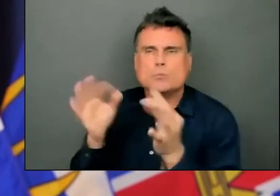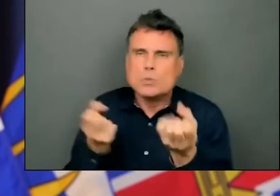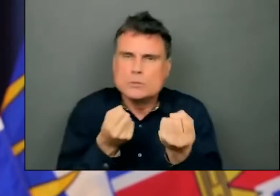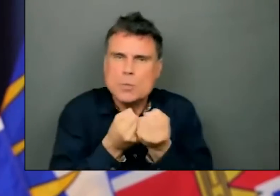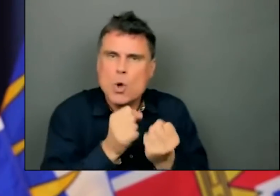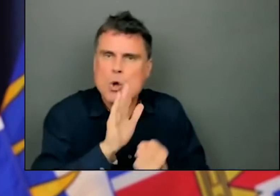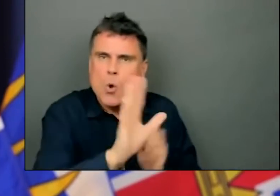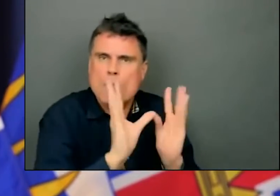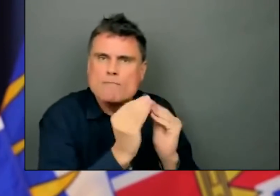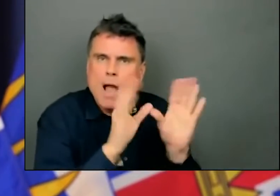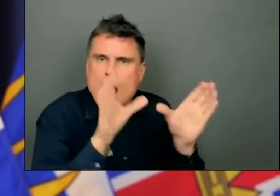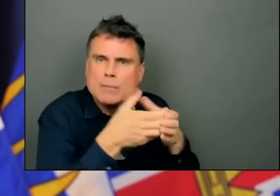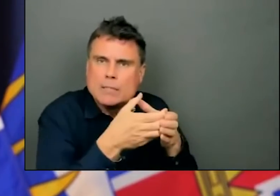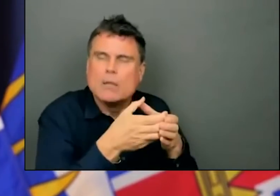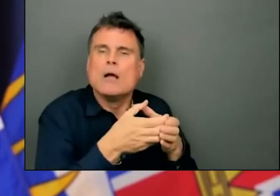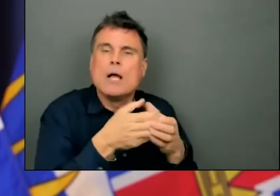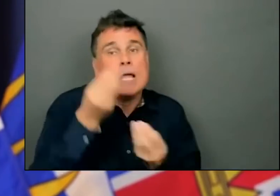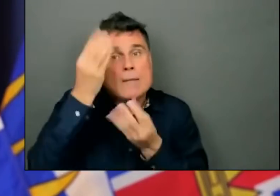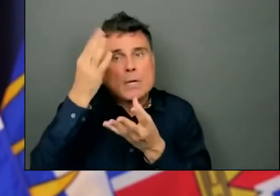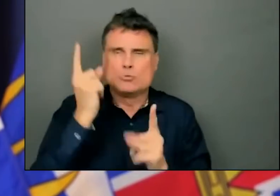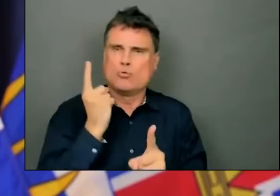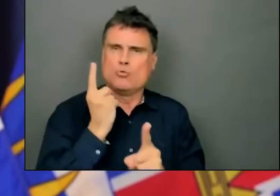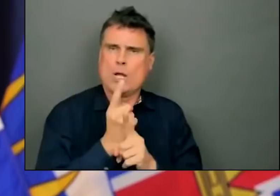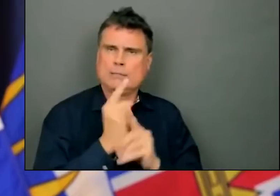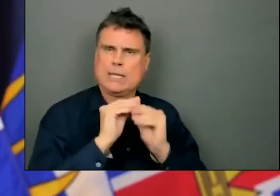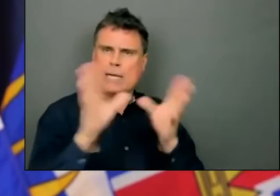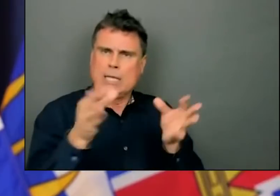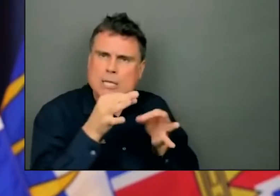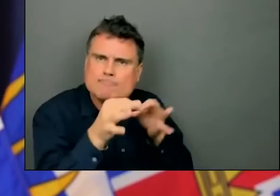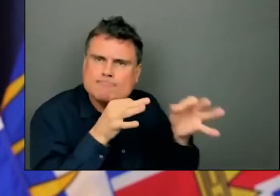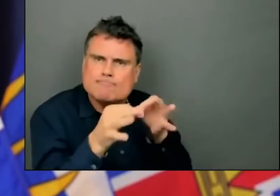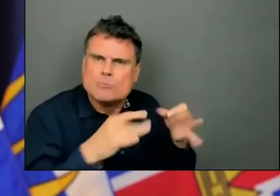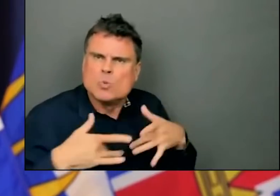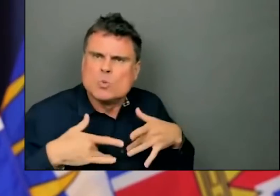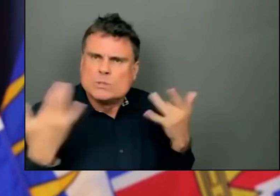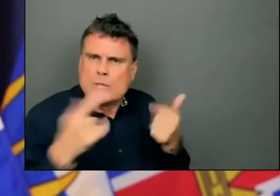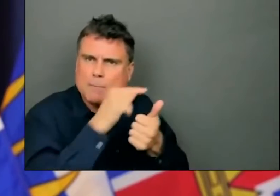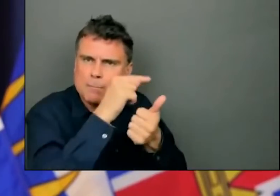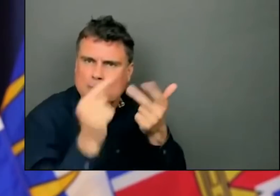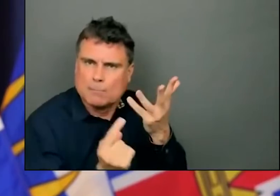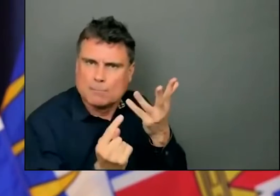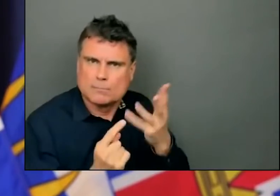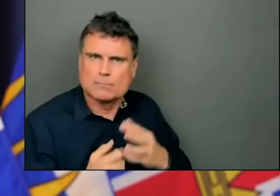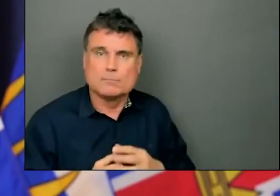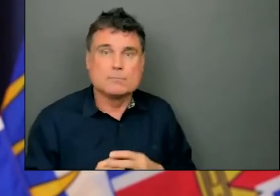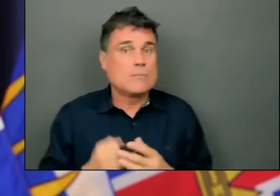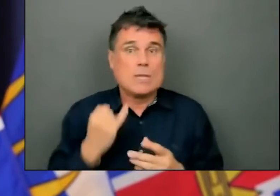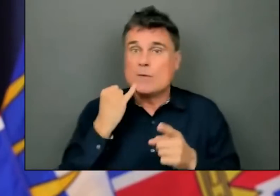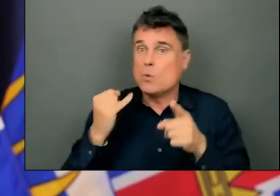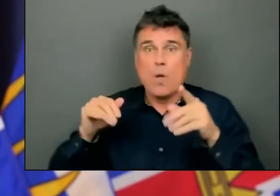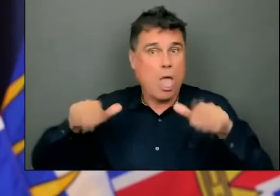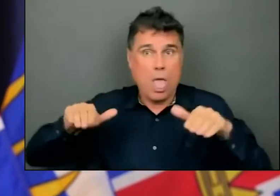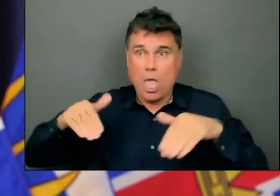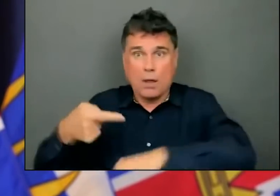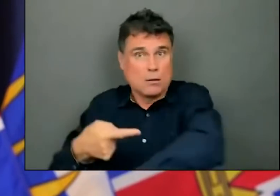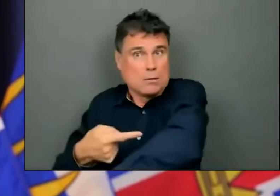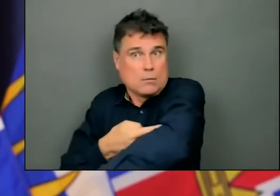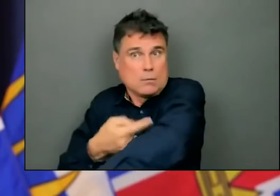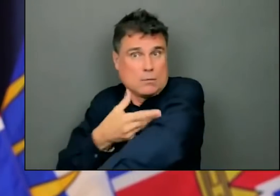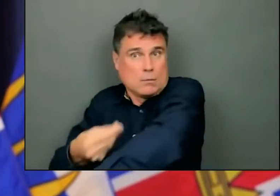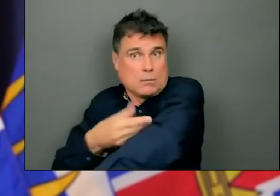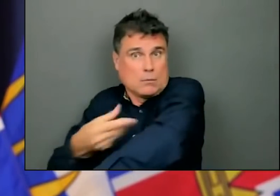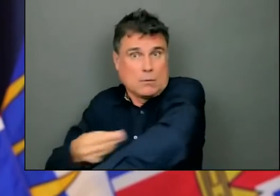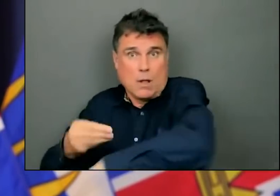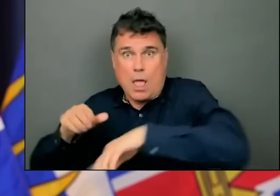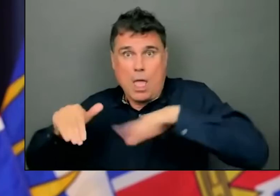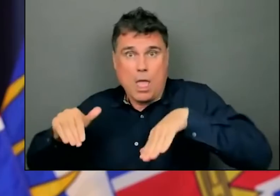of that assessment, if you've not had a test and you have had COVID-like symptoms, is to get a serology test